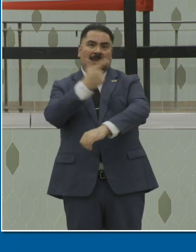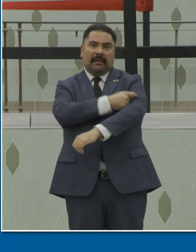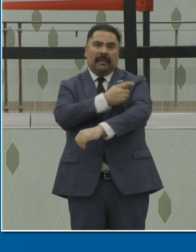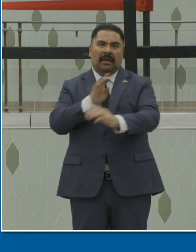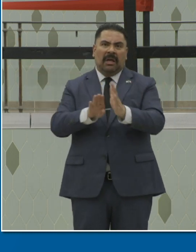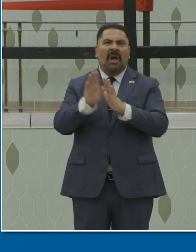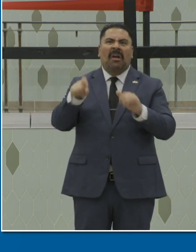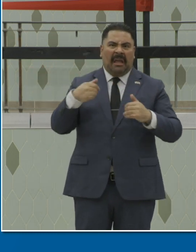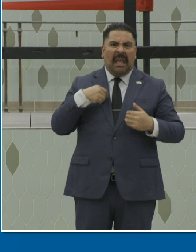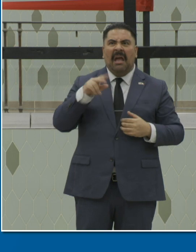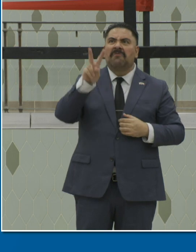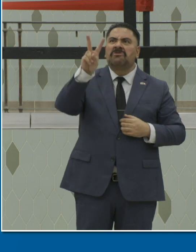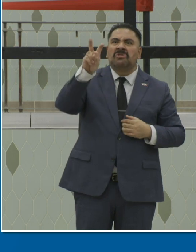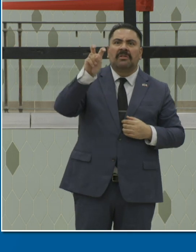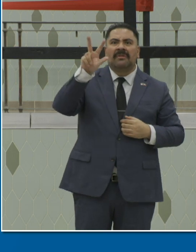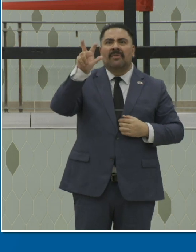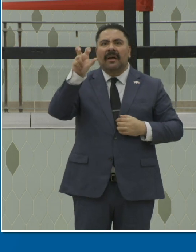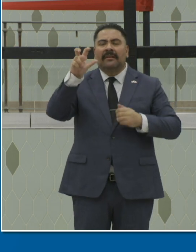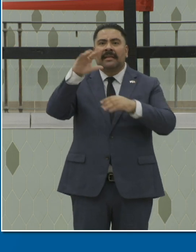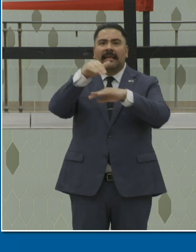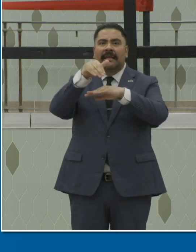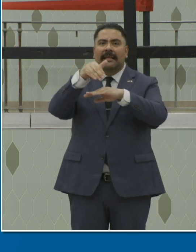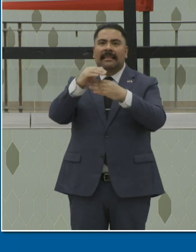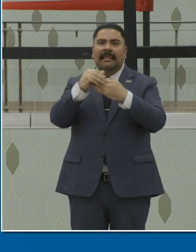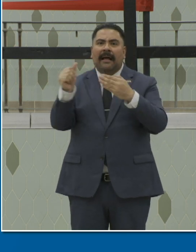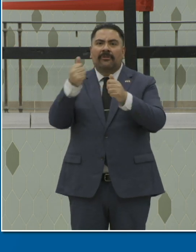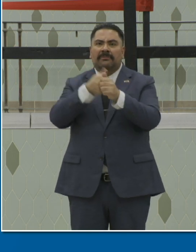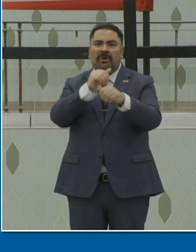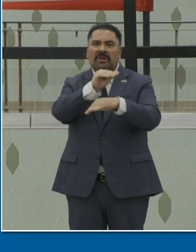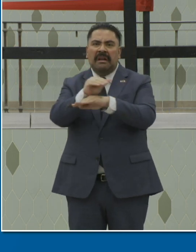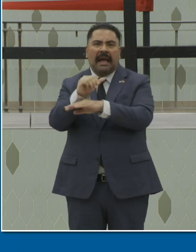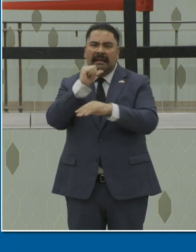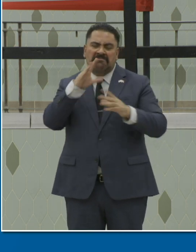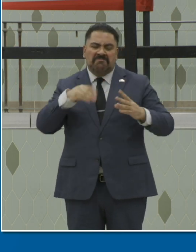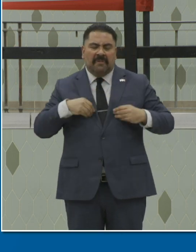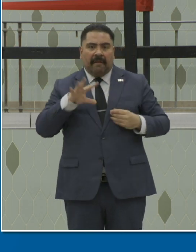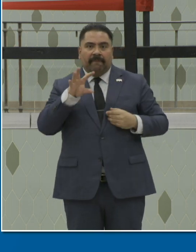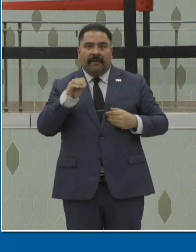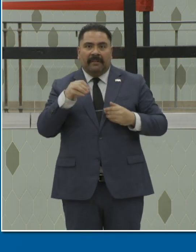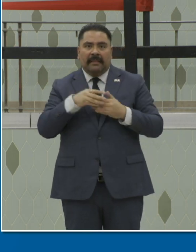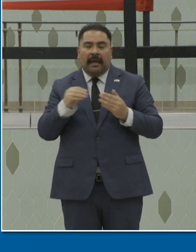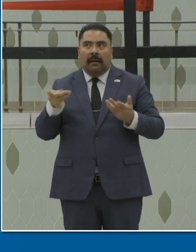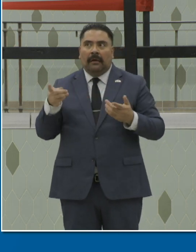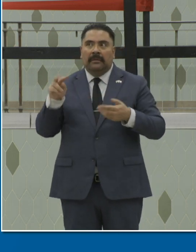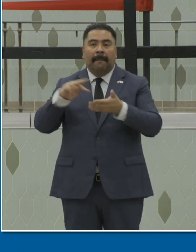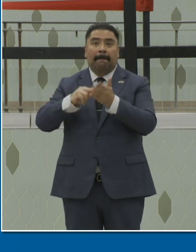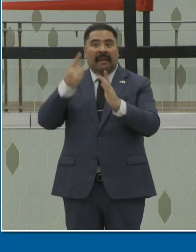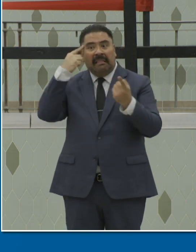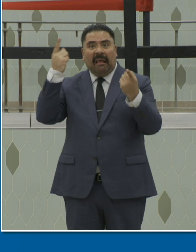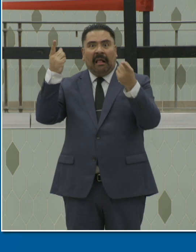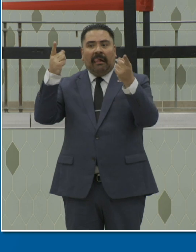we can get $200, $300, $400 a night. Why should we take 50? So there we are with no place to go.